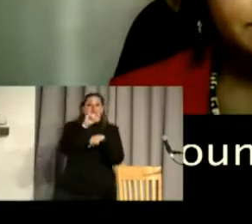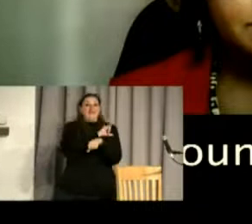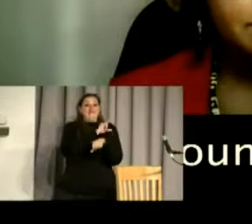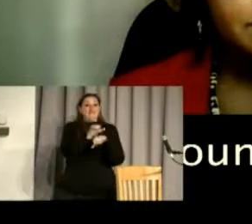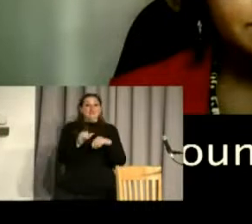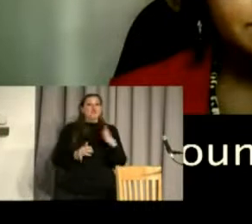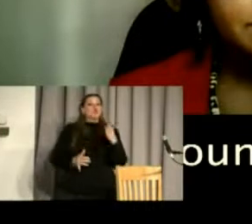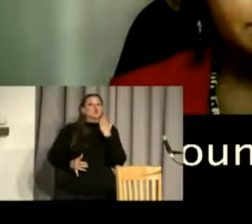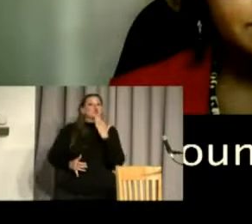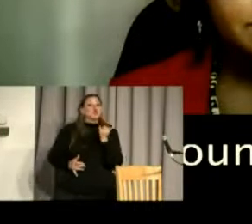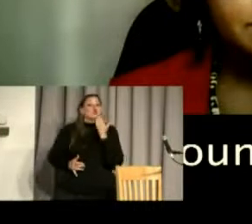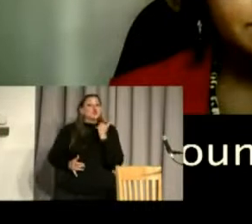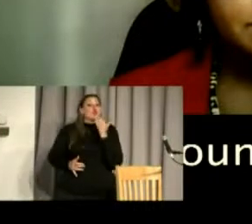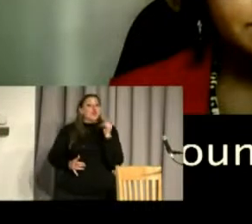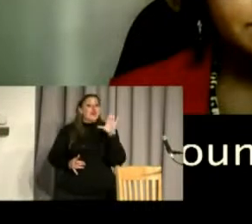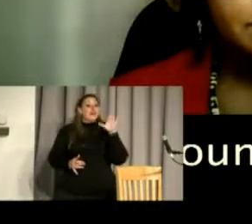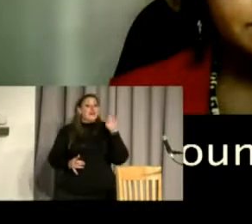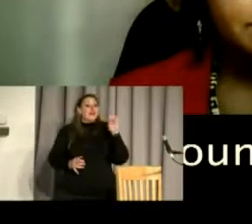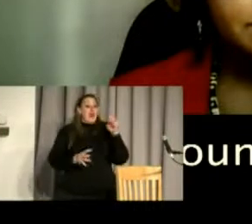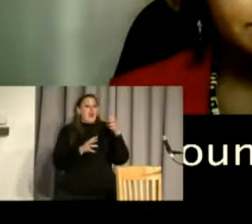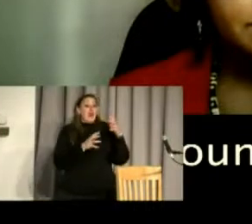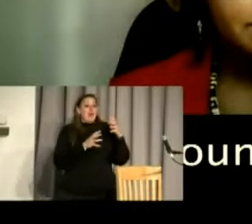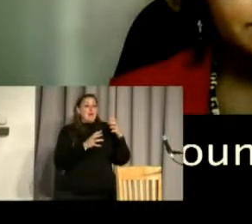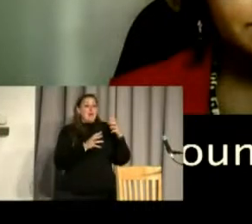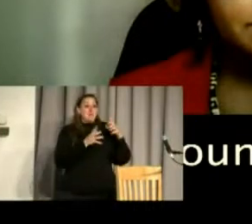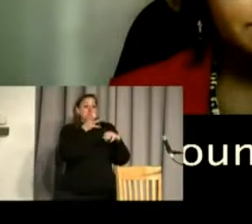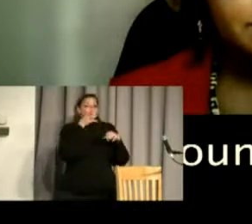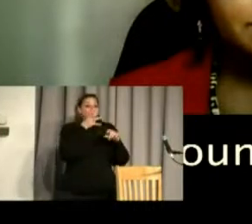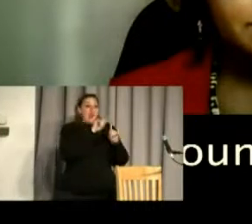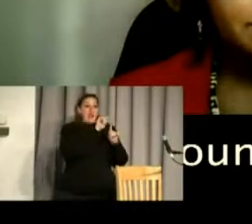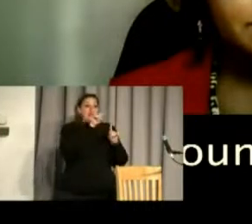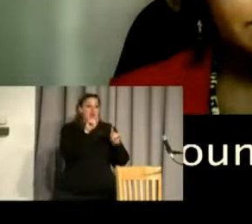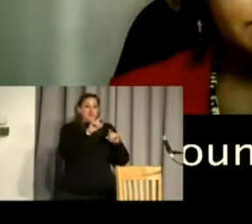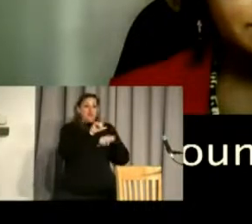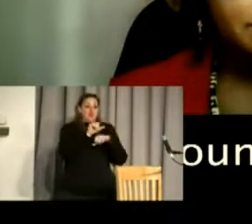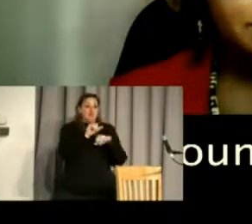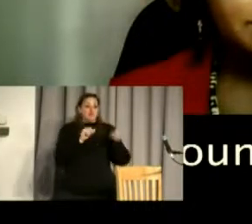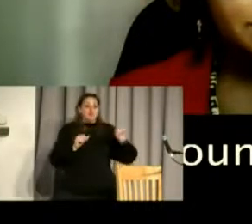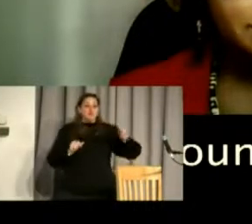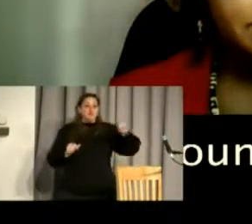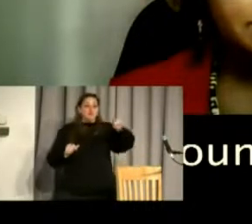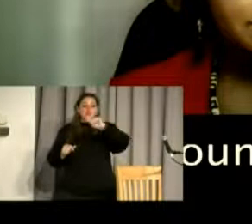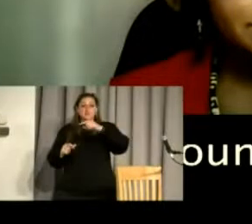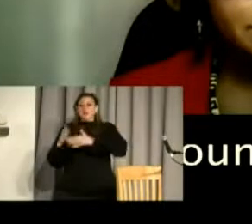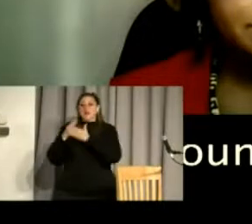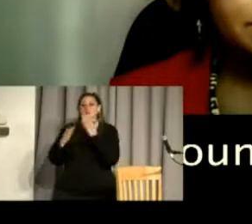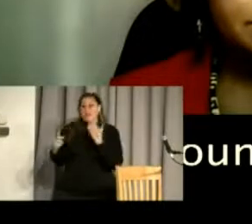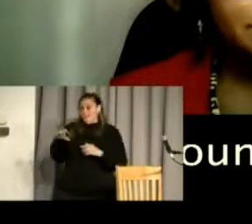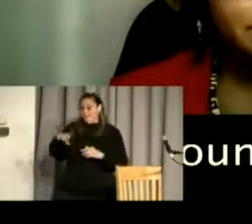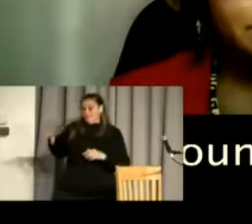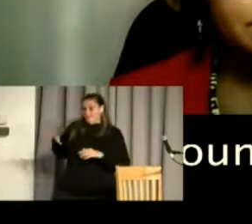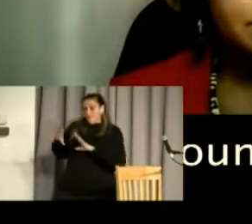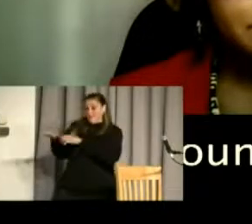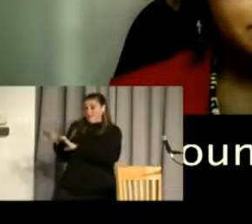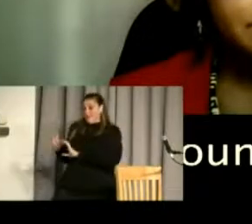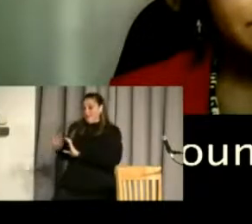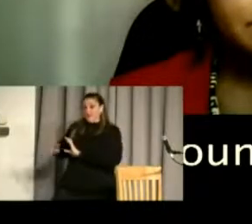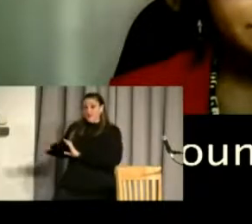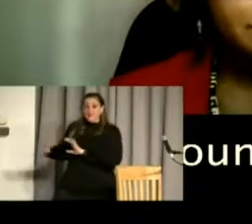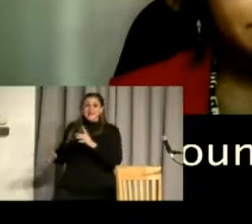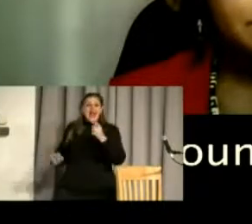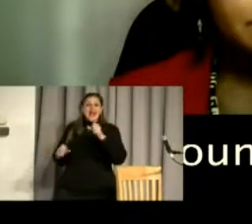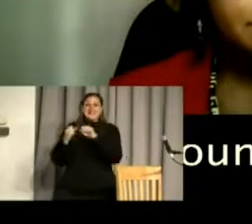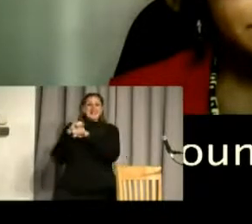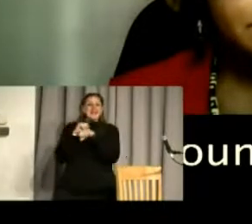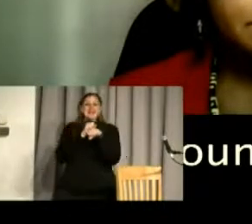sugarcane plantation. We decoded the symbology used to represent some cemeteries, which are mapped, as well as other structures such as slave quarters